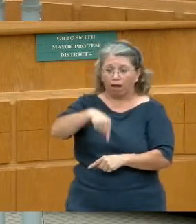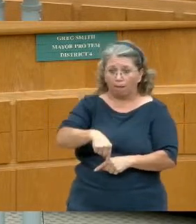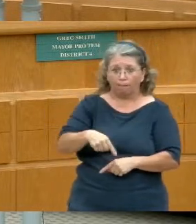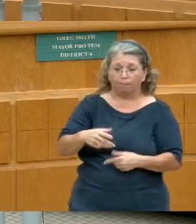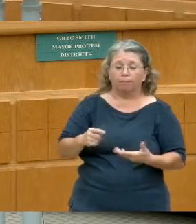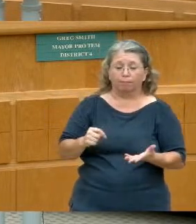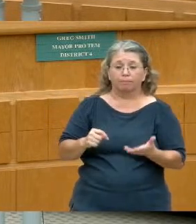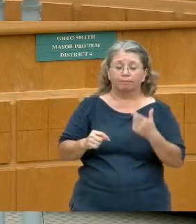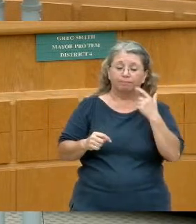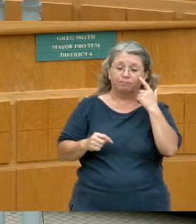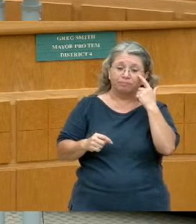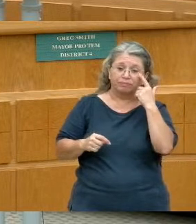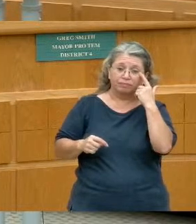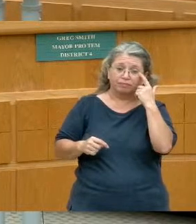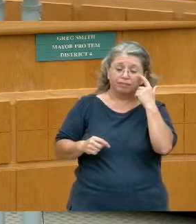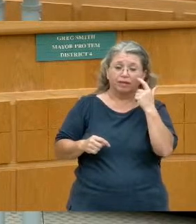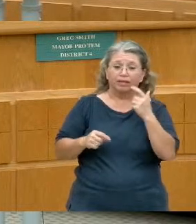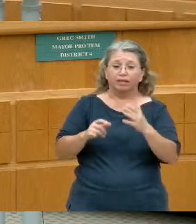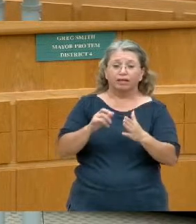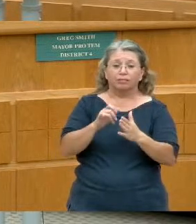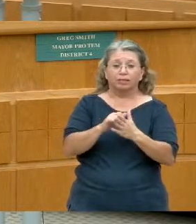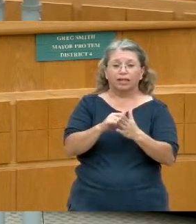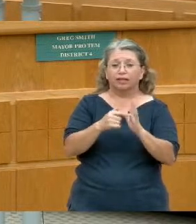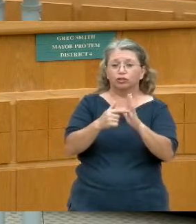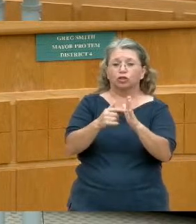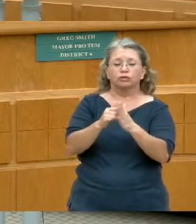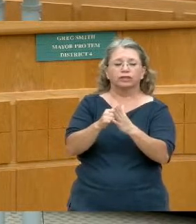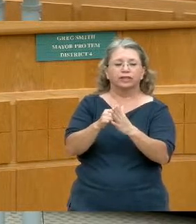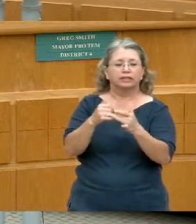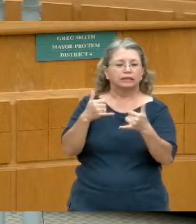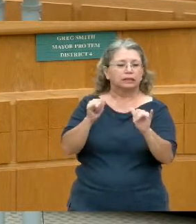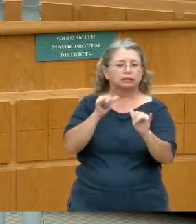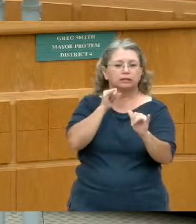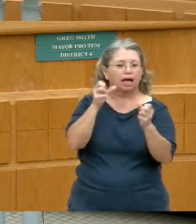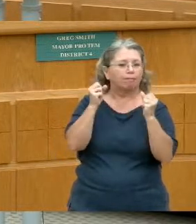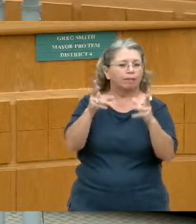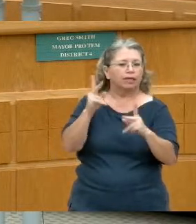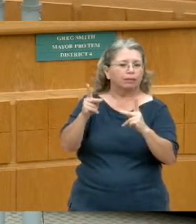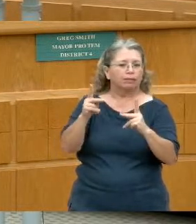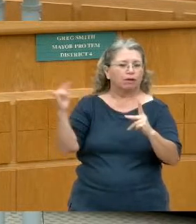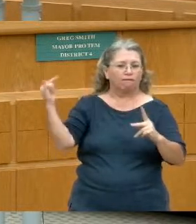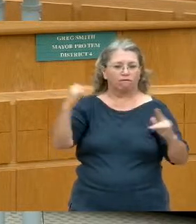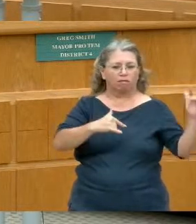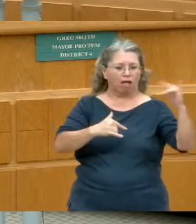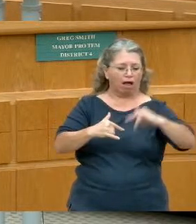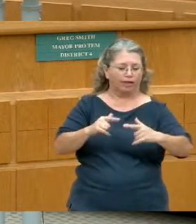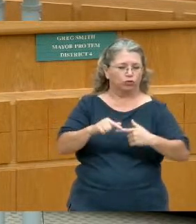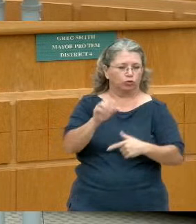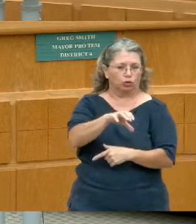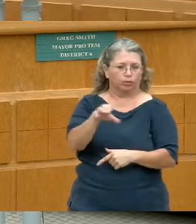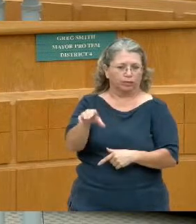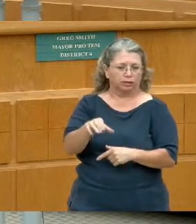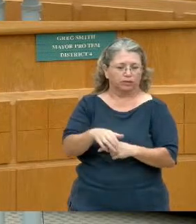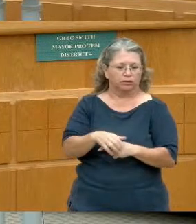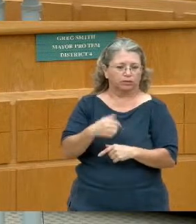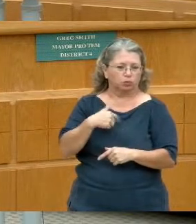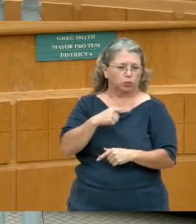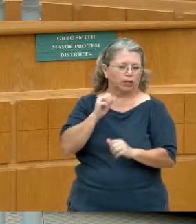free. But that lets you know that people aren't really flying in yet. And we can keep track of this through time and see how that